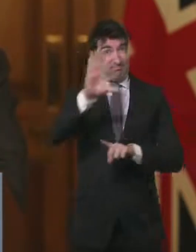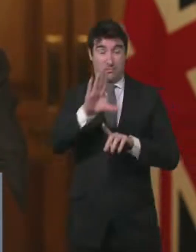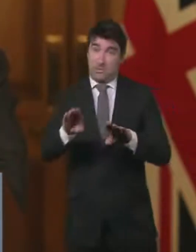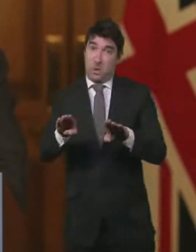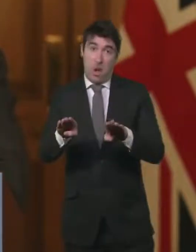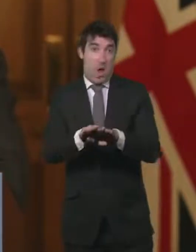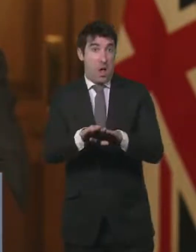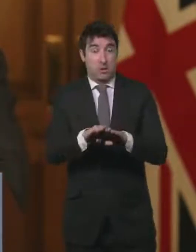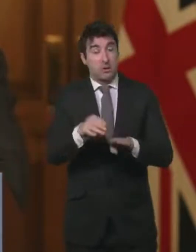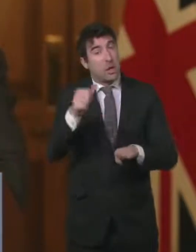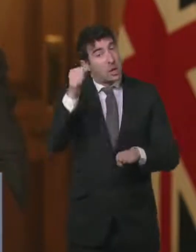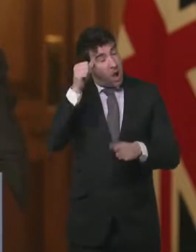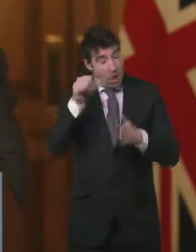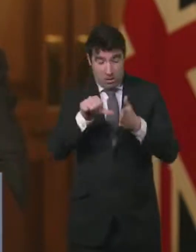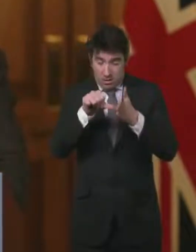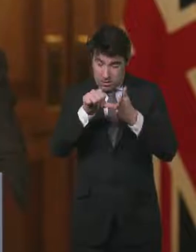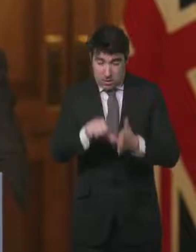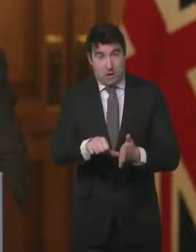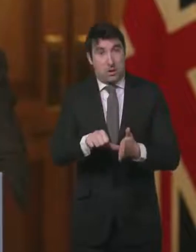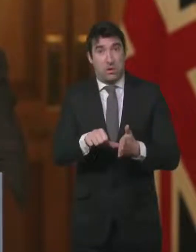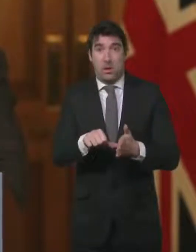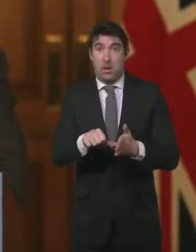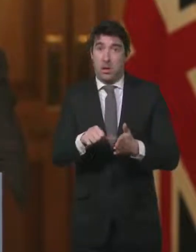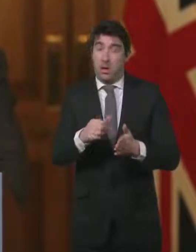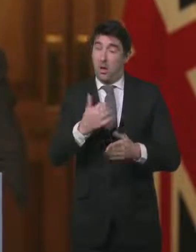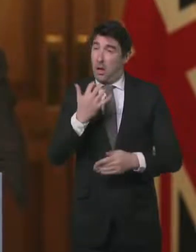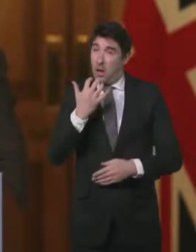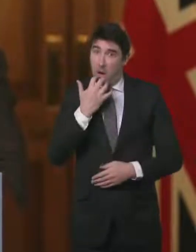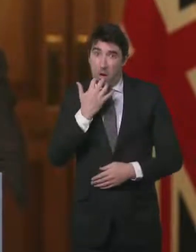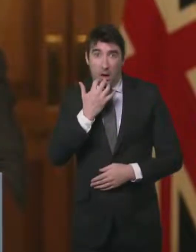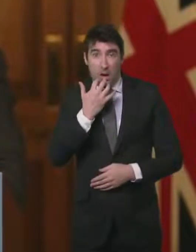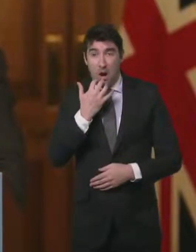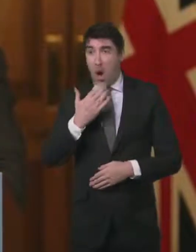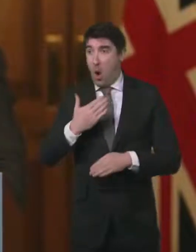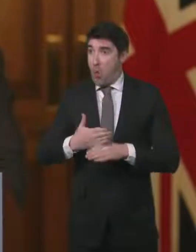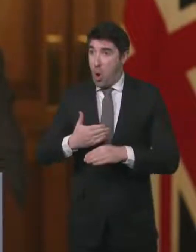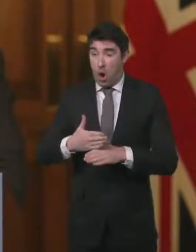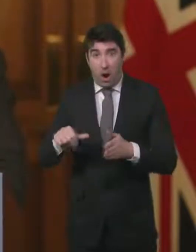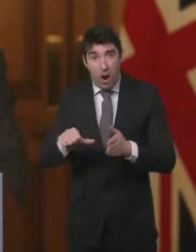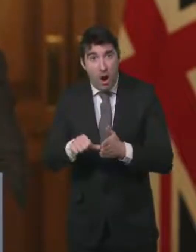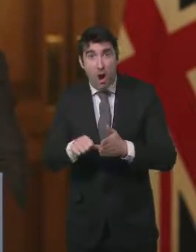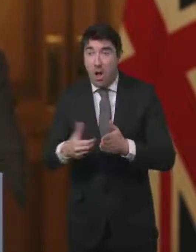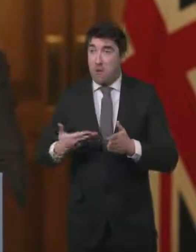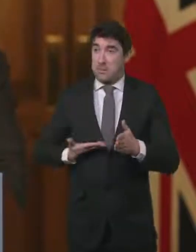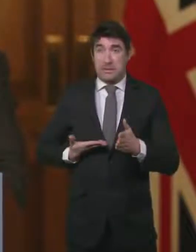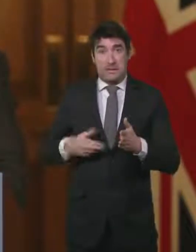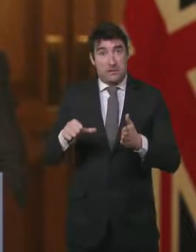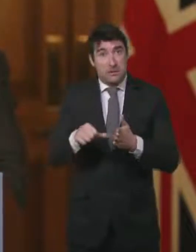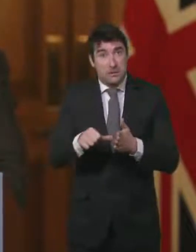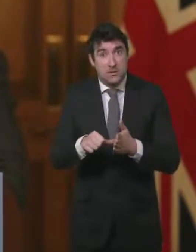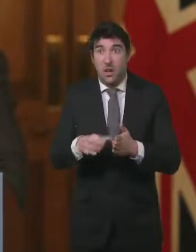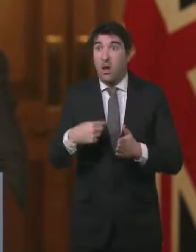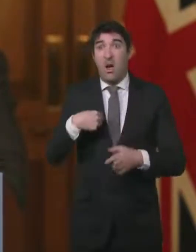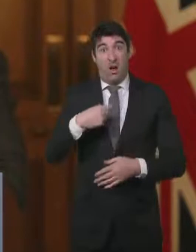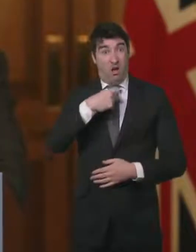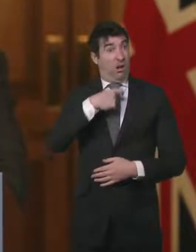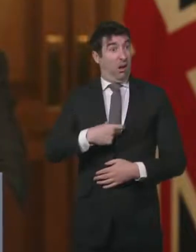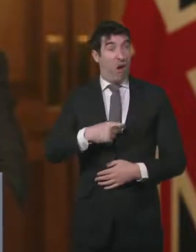so long, and how yeah, tough we're it in is 4 now. In Tier 4 for hospitality, for retail,